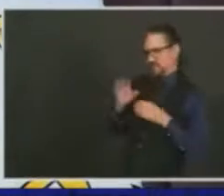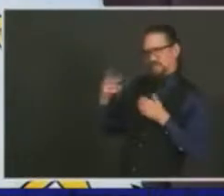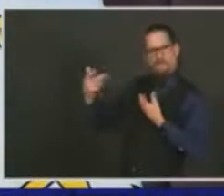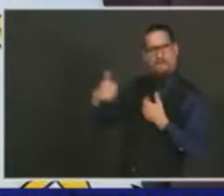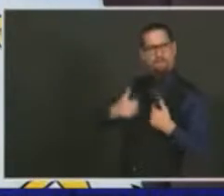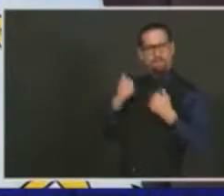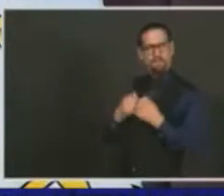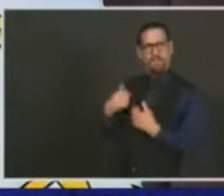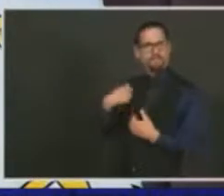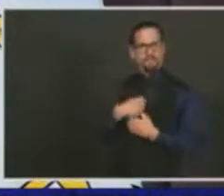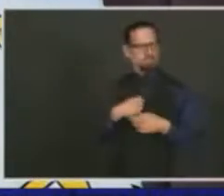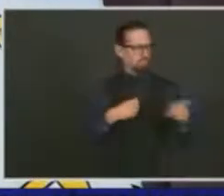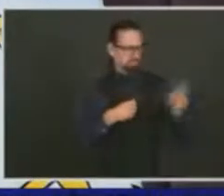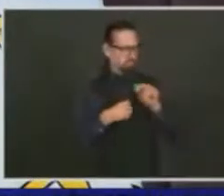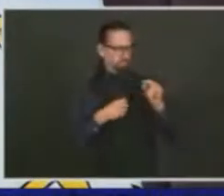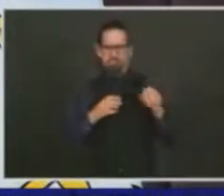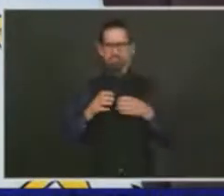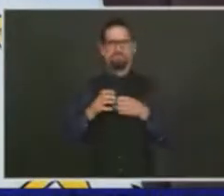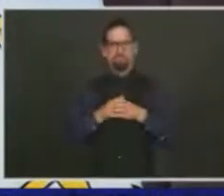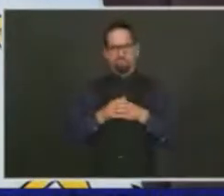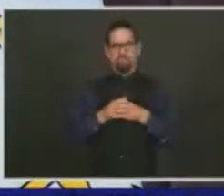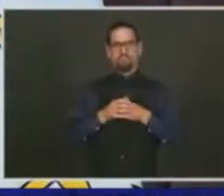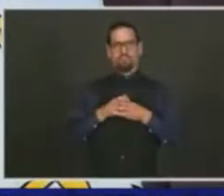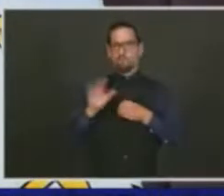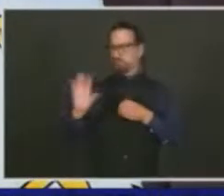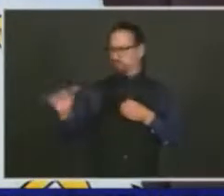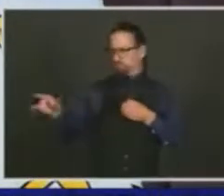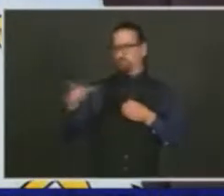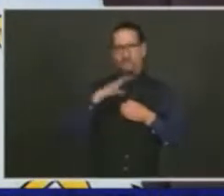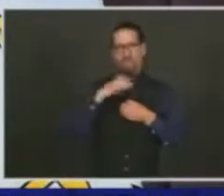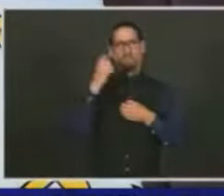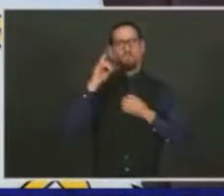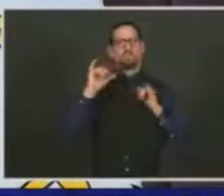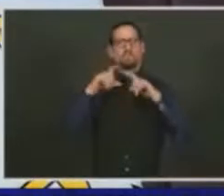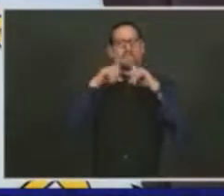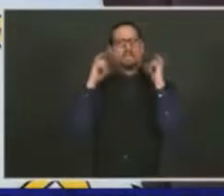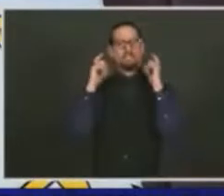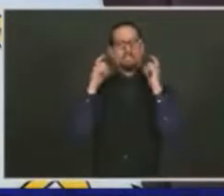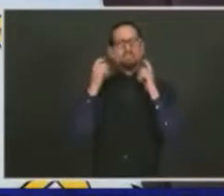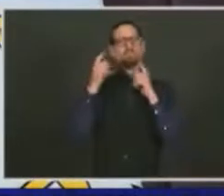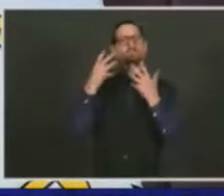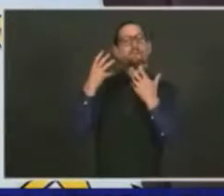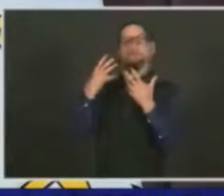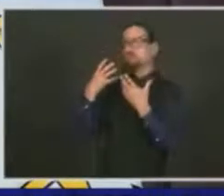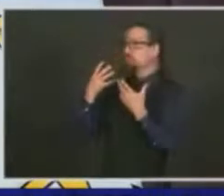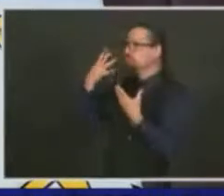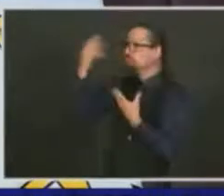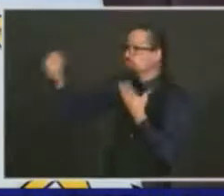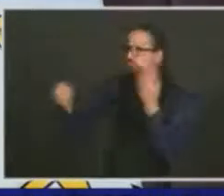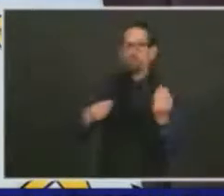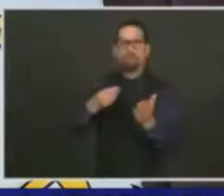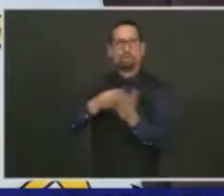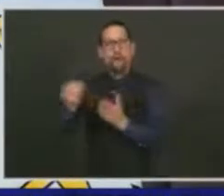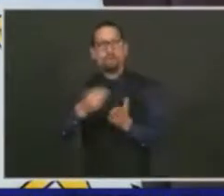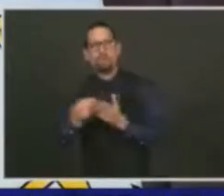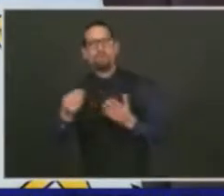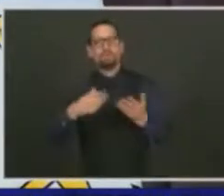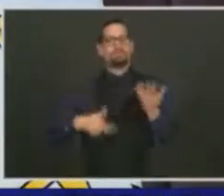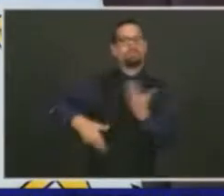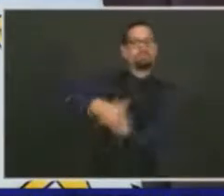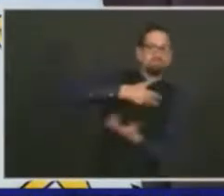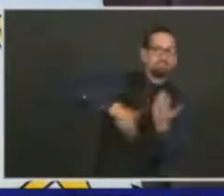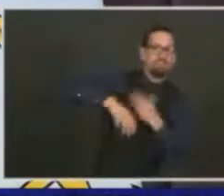small and consistent. Don't go shopping and have meals and get coffee or engage in other social activities